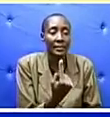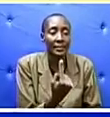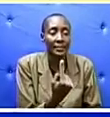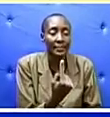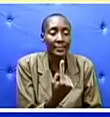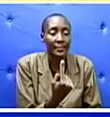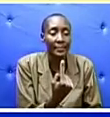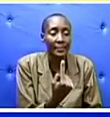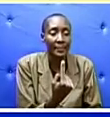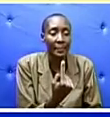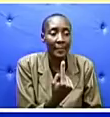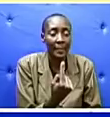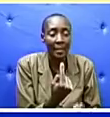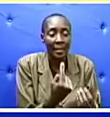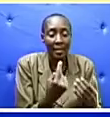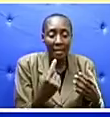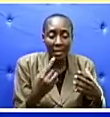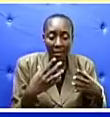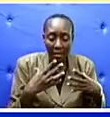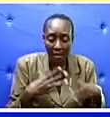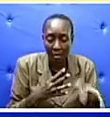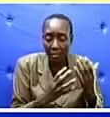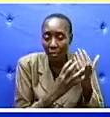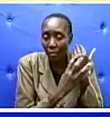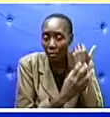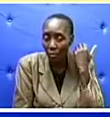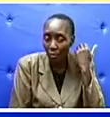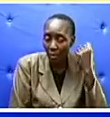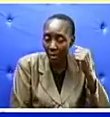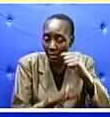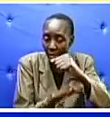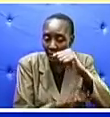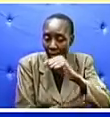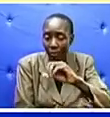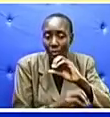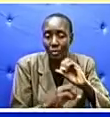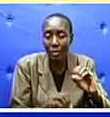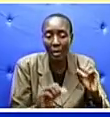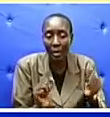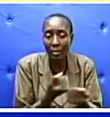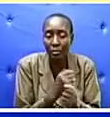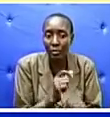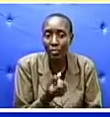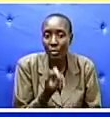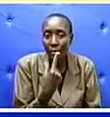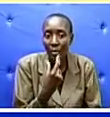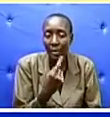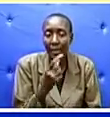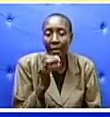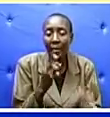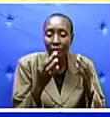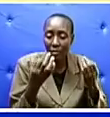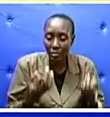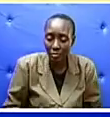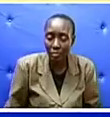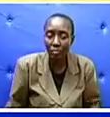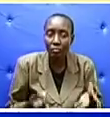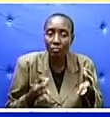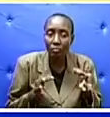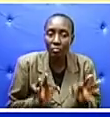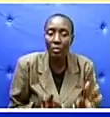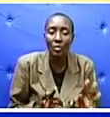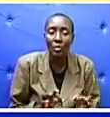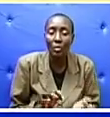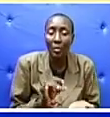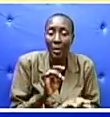the poor people are not being cushioned. You cannot take your meds if you're not financially okay. You've lost your job. These